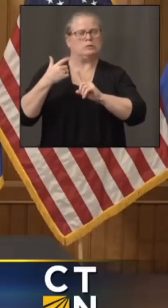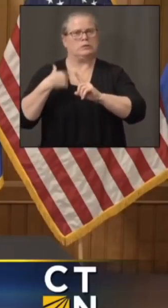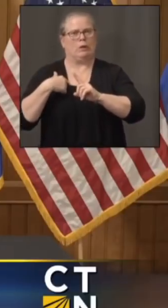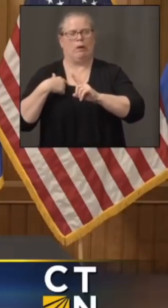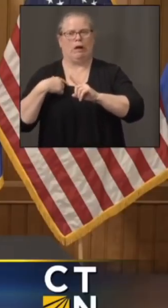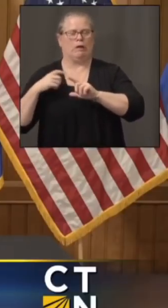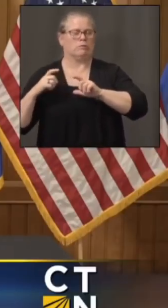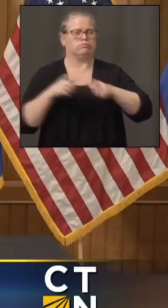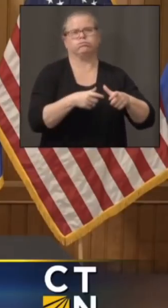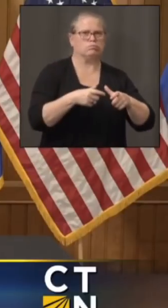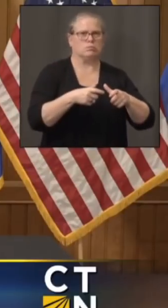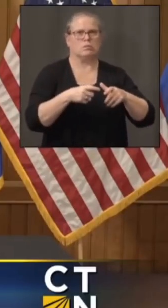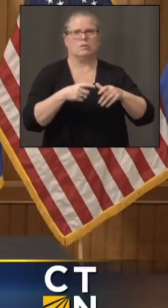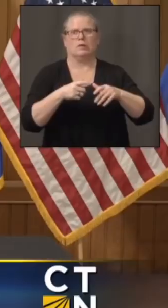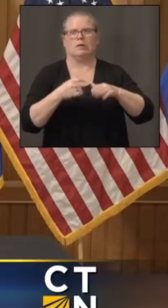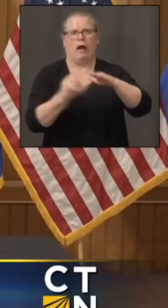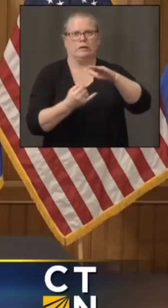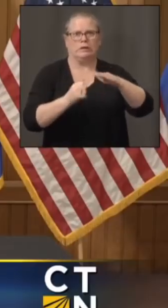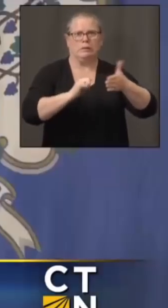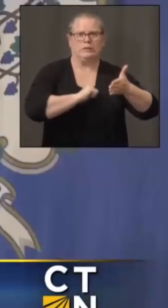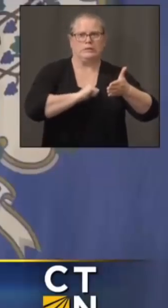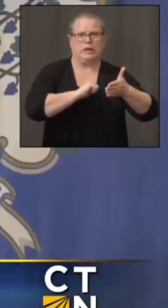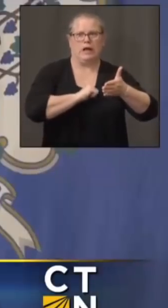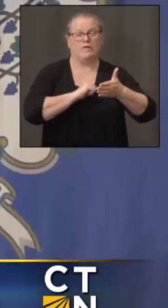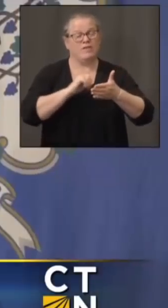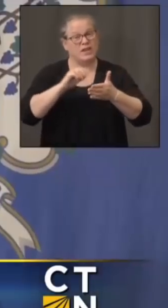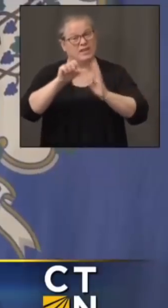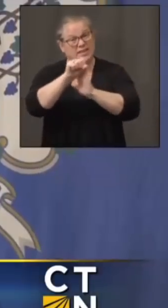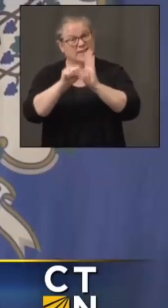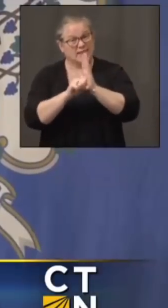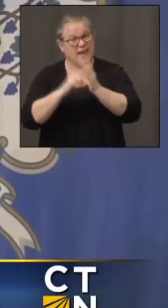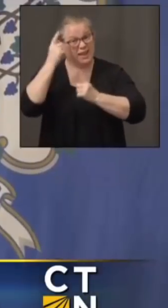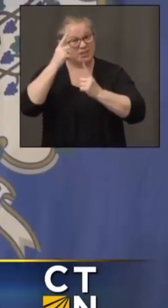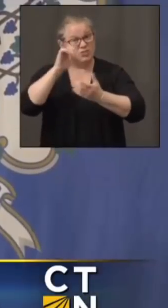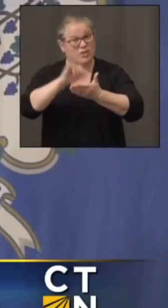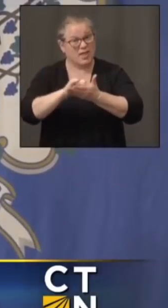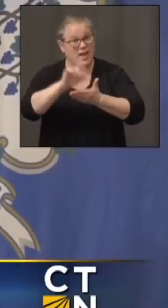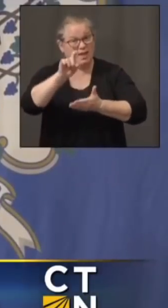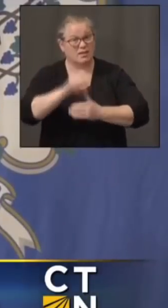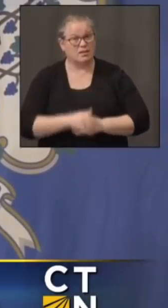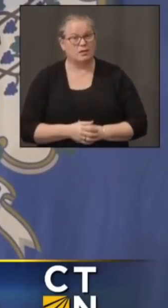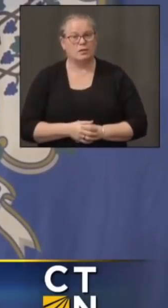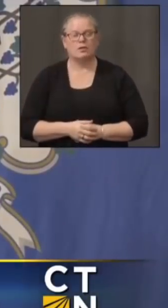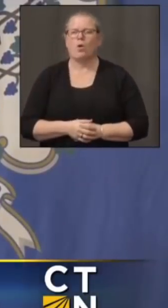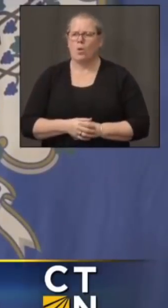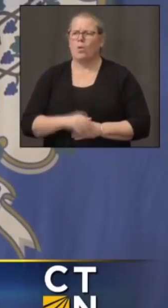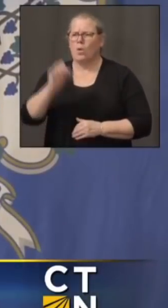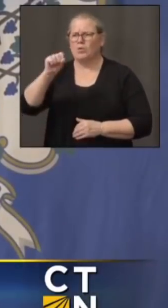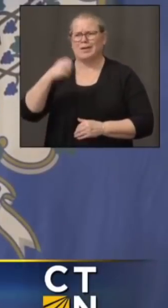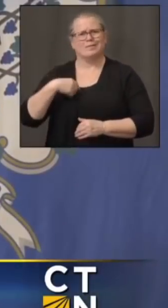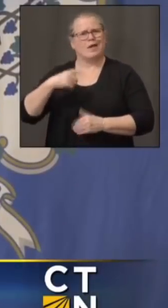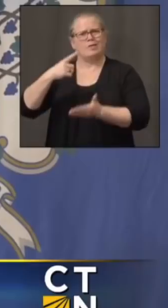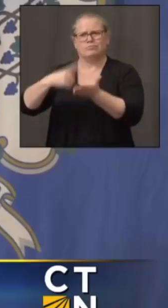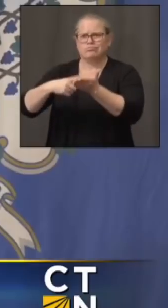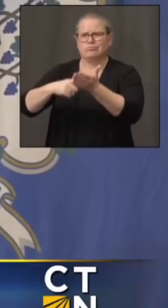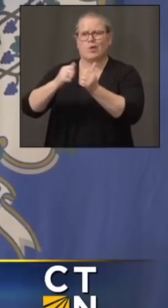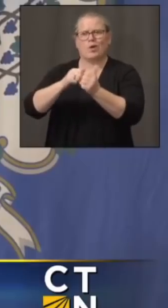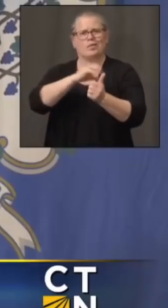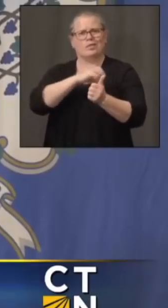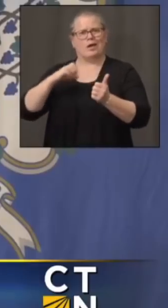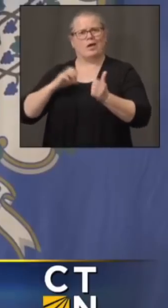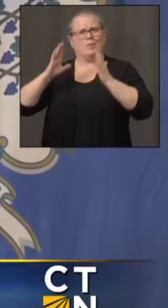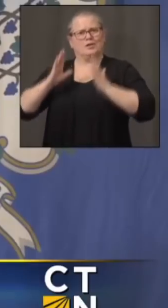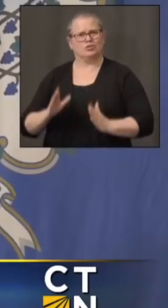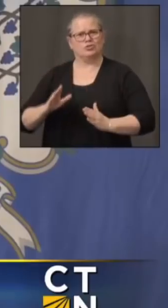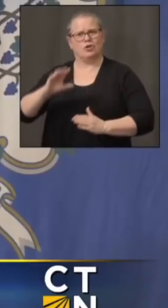monitoring? Oh, absolutely. I've talked to Miguel, I've talked to the teachers, I've talked to superintendents